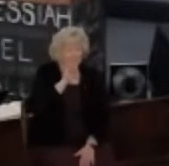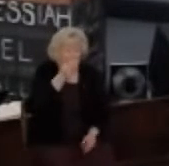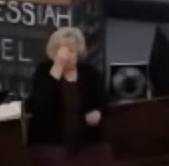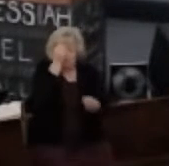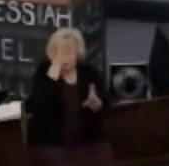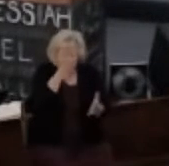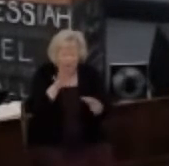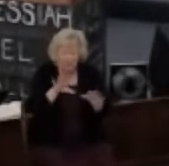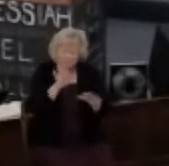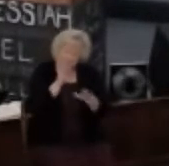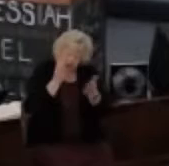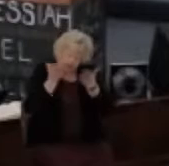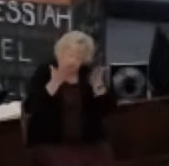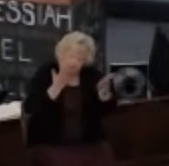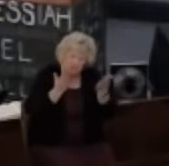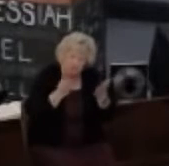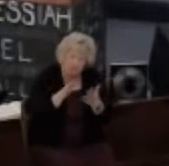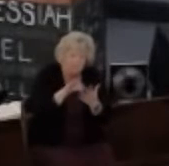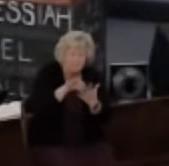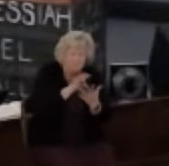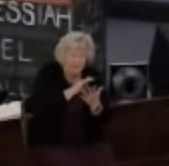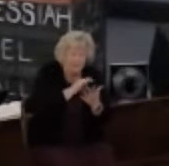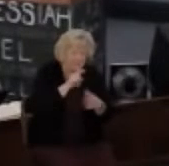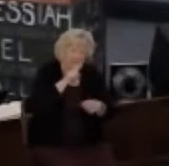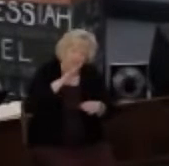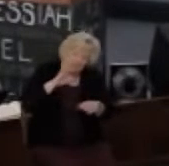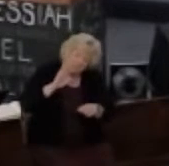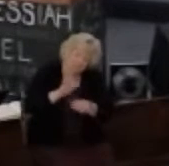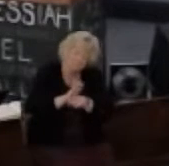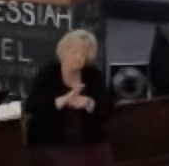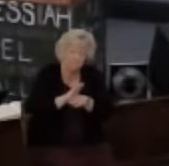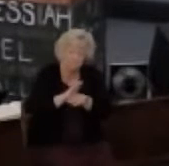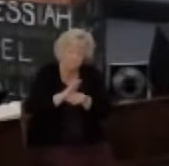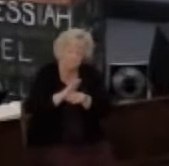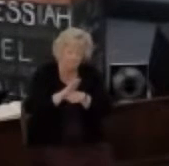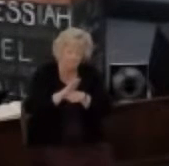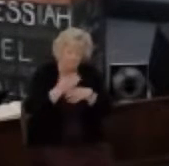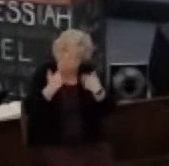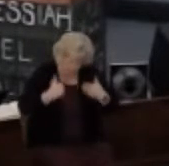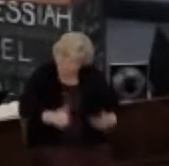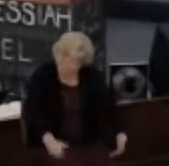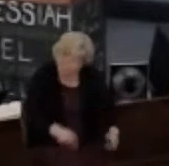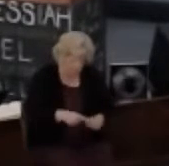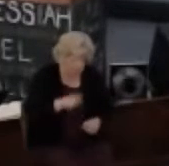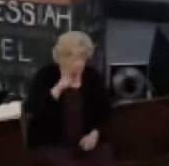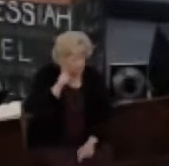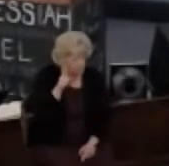You want me to choose to commit all of me to you.